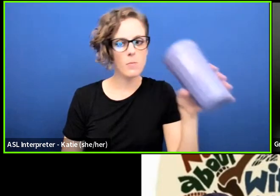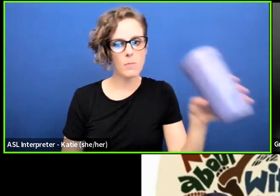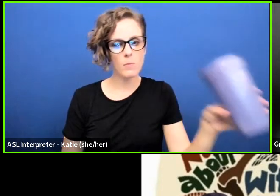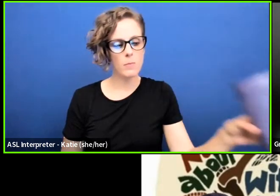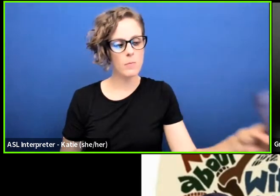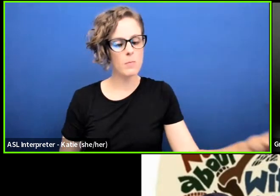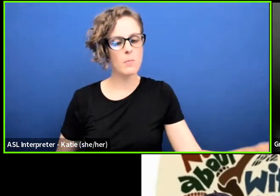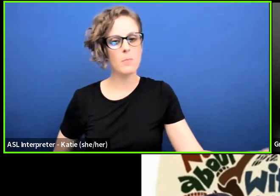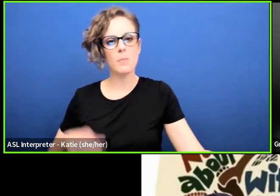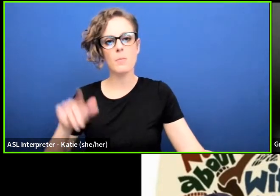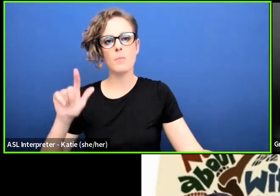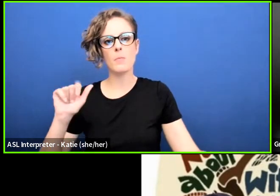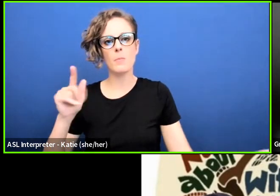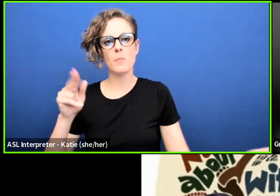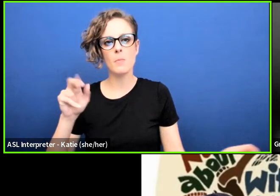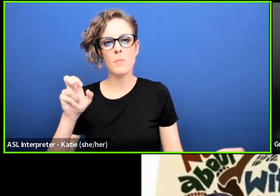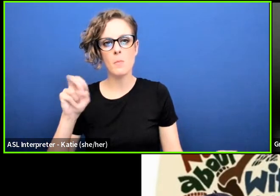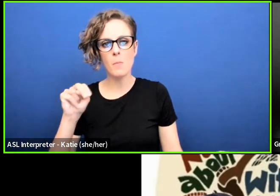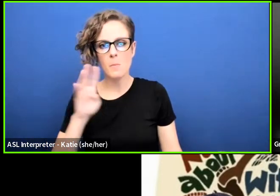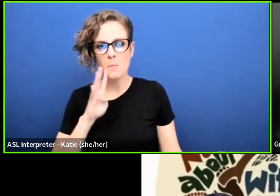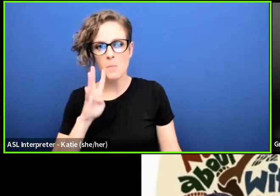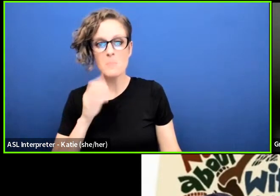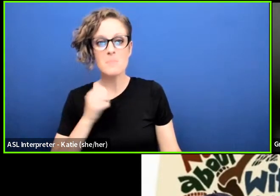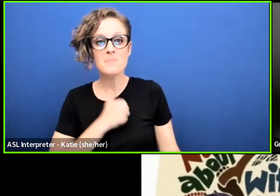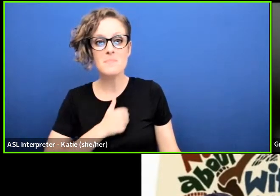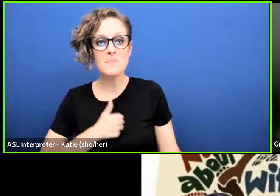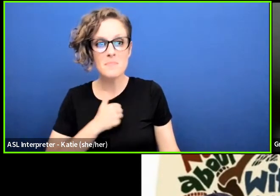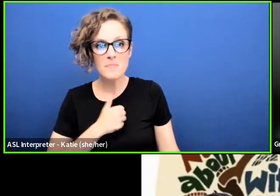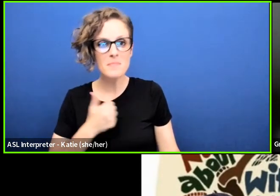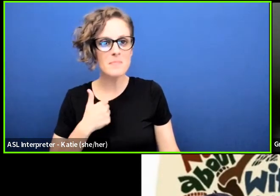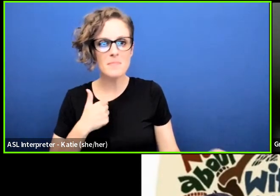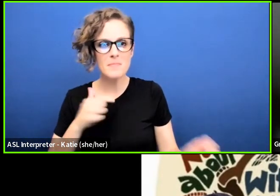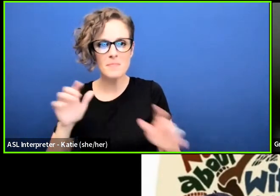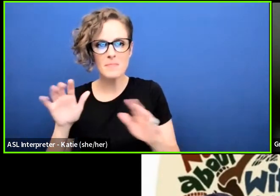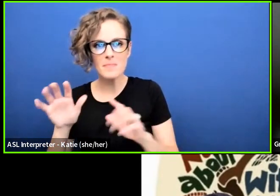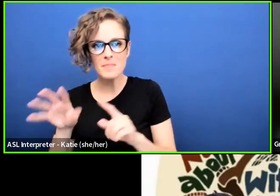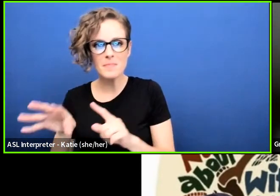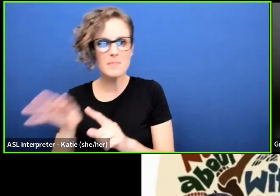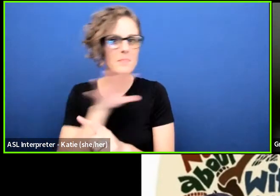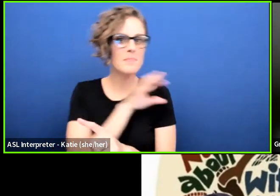Sorry, folks, I had to go retrieve your facilitators. They're coming.